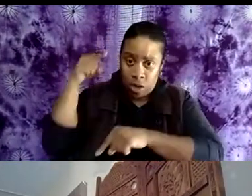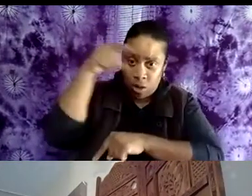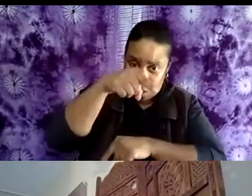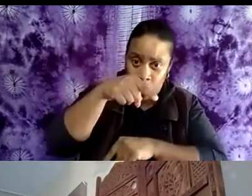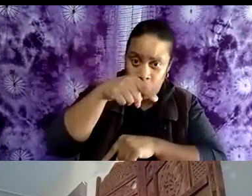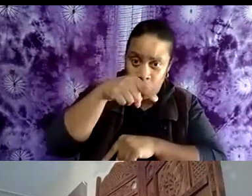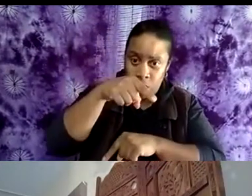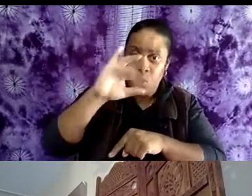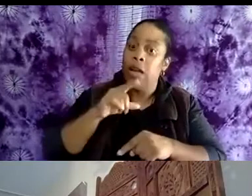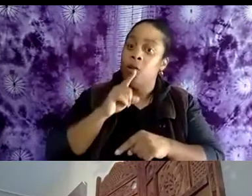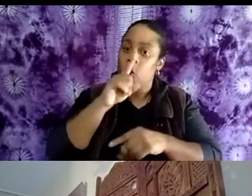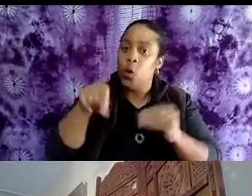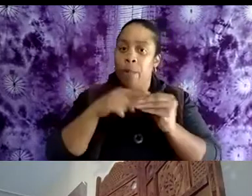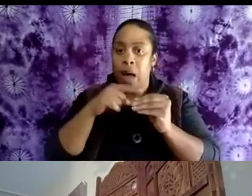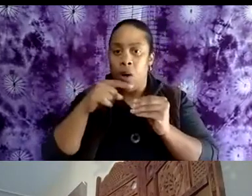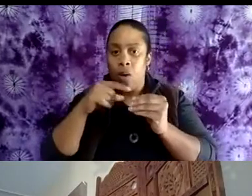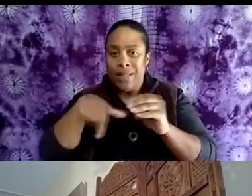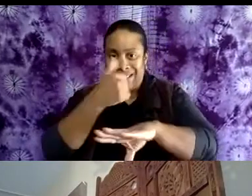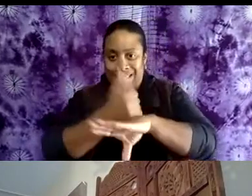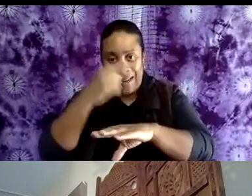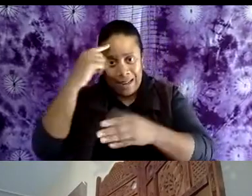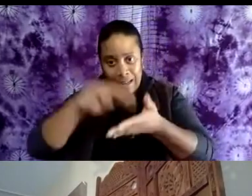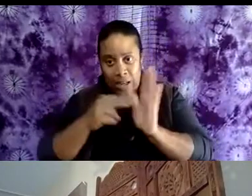you decide this is what I want to focus on, or this is the